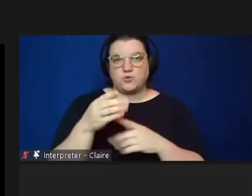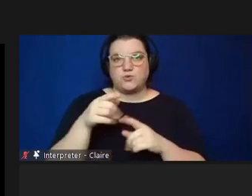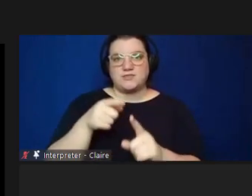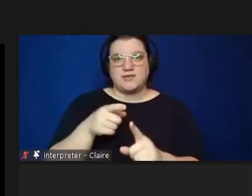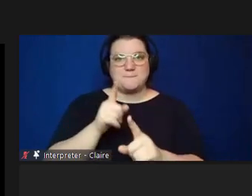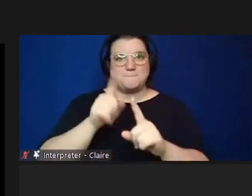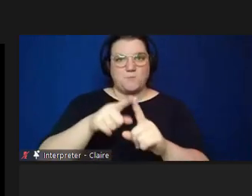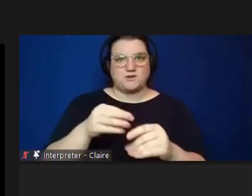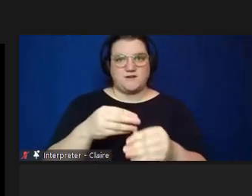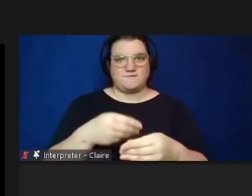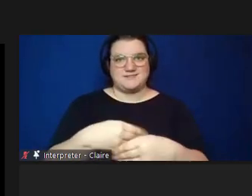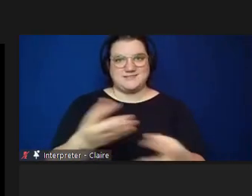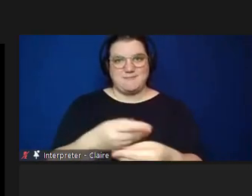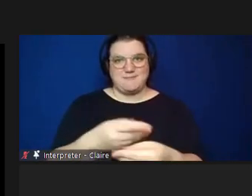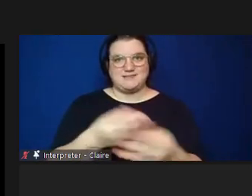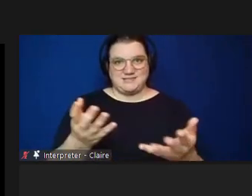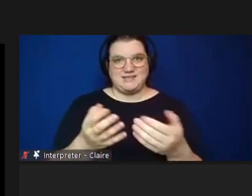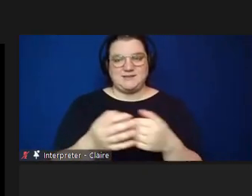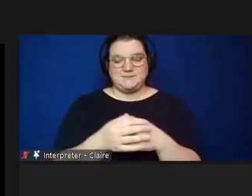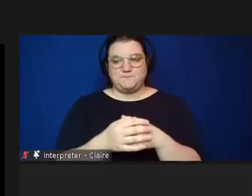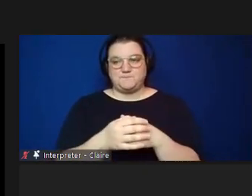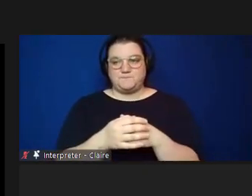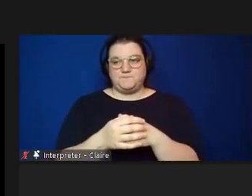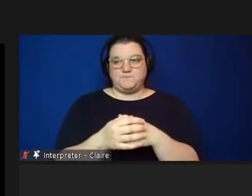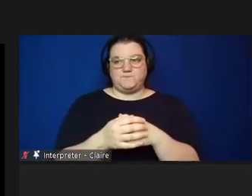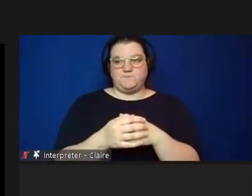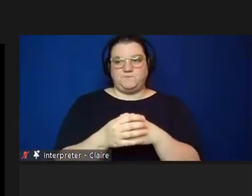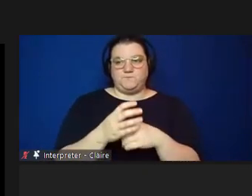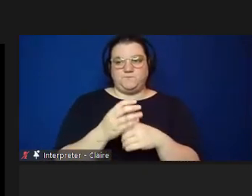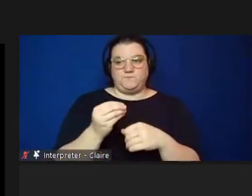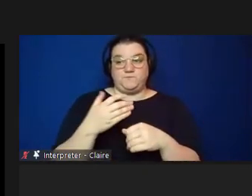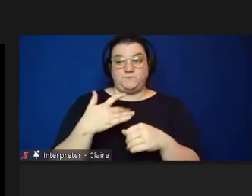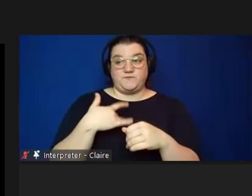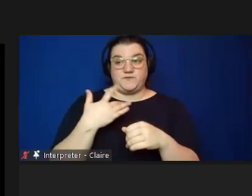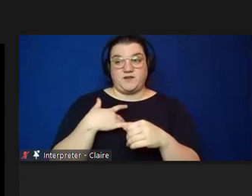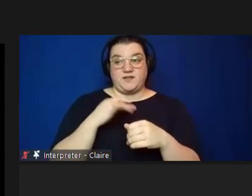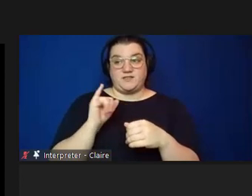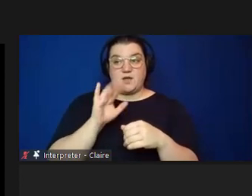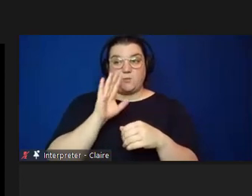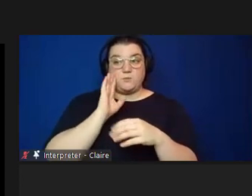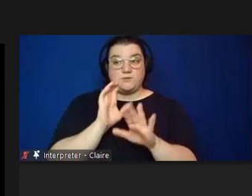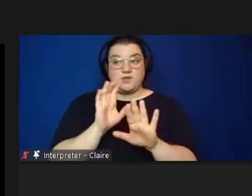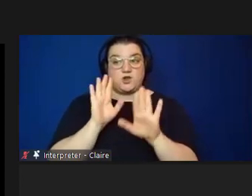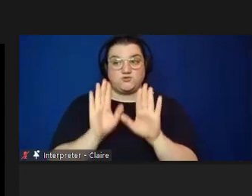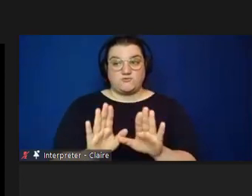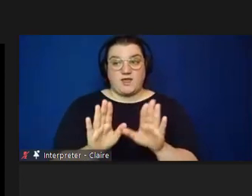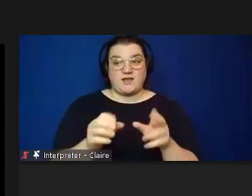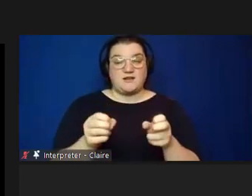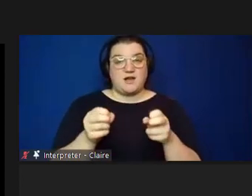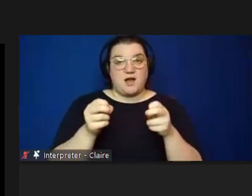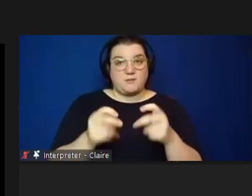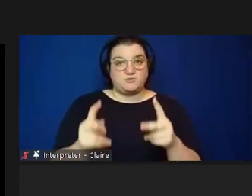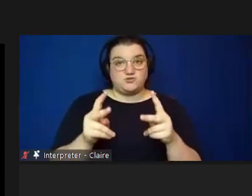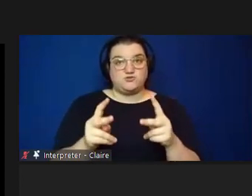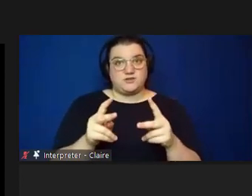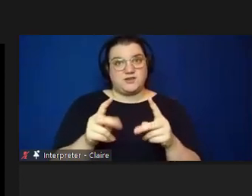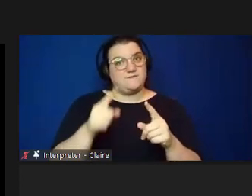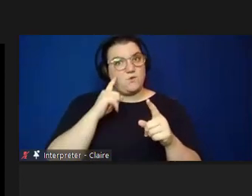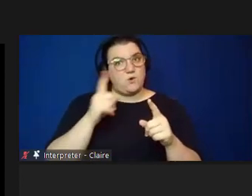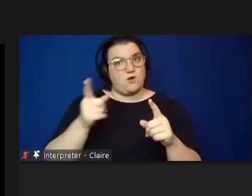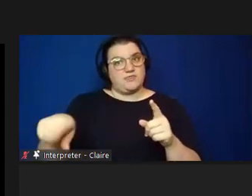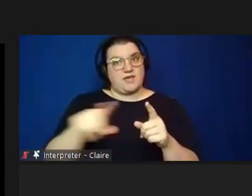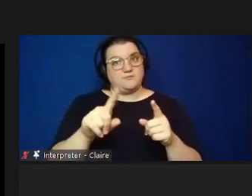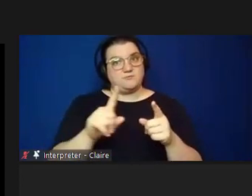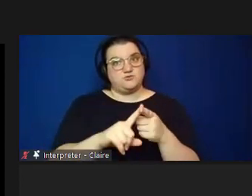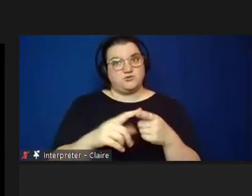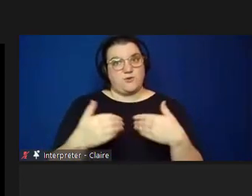of dispensing, and felt that this would be a great opportunity in order for them to